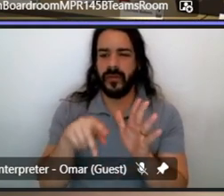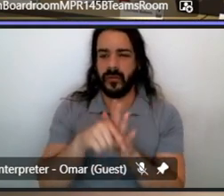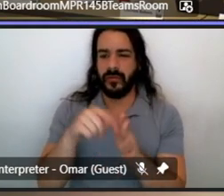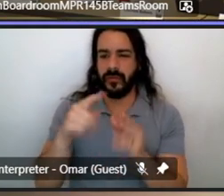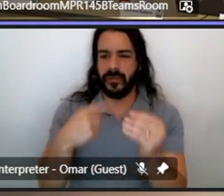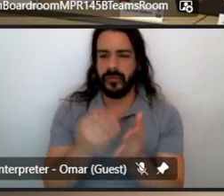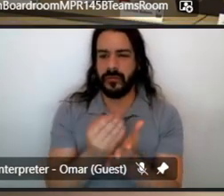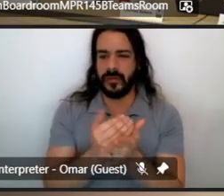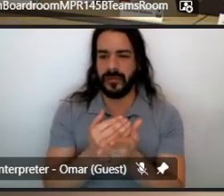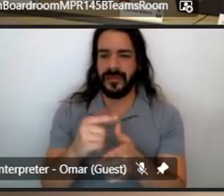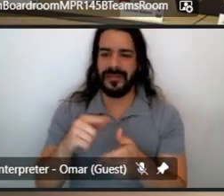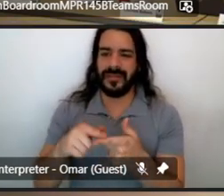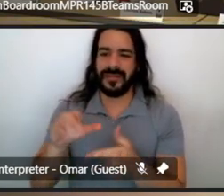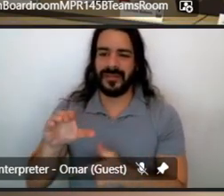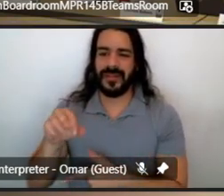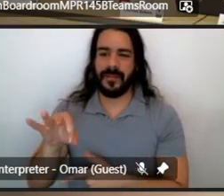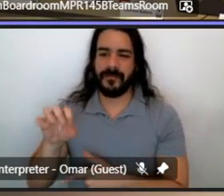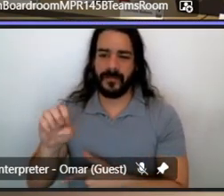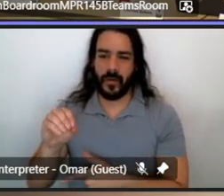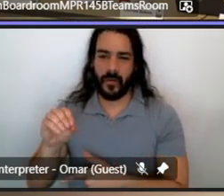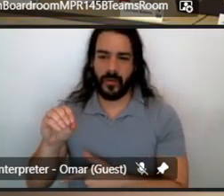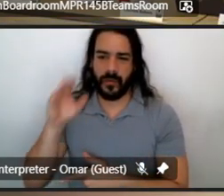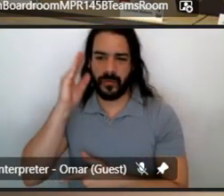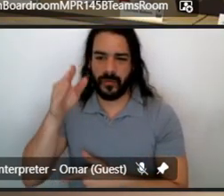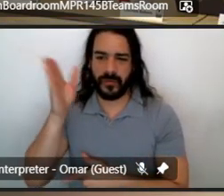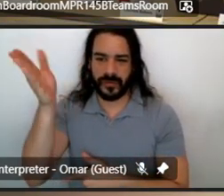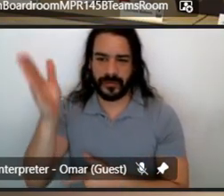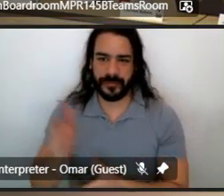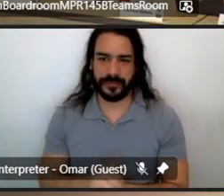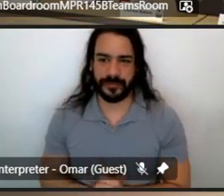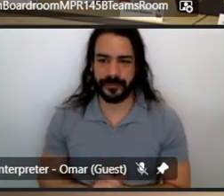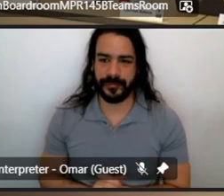CFO. Please play the video.